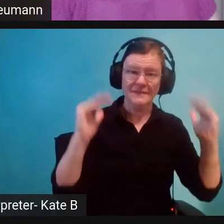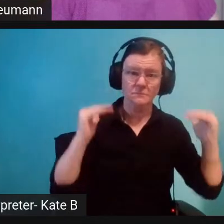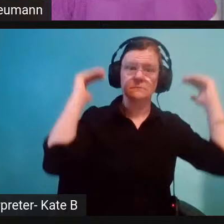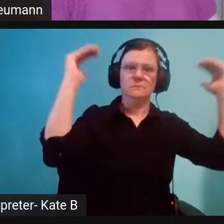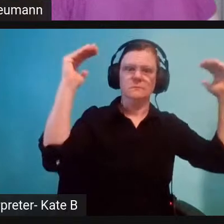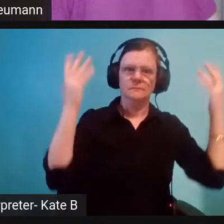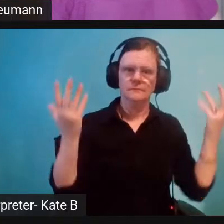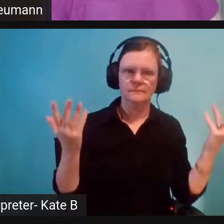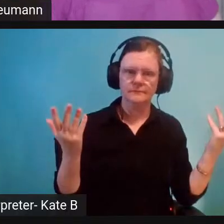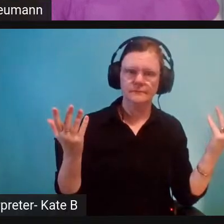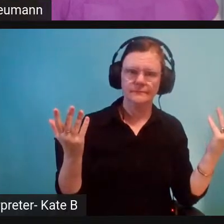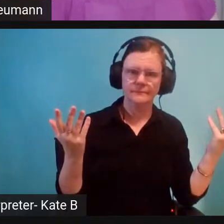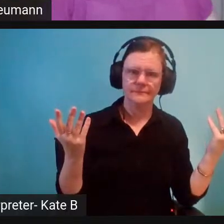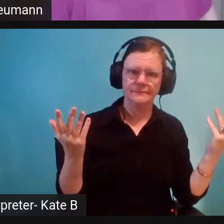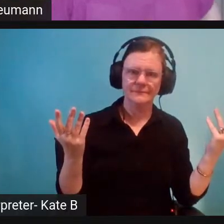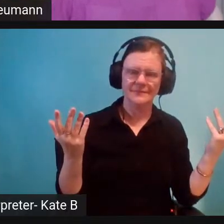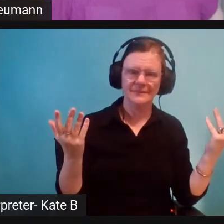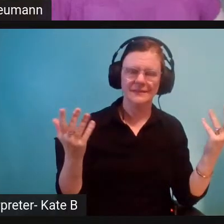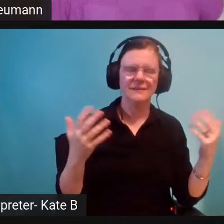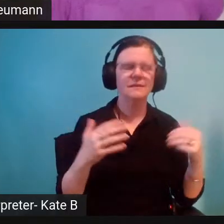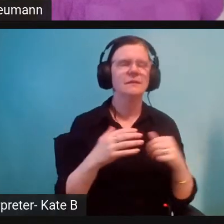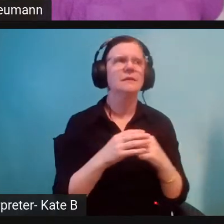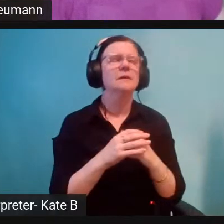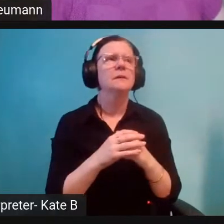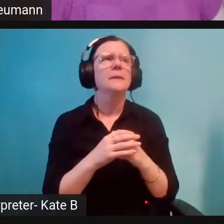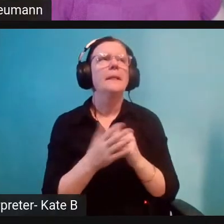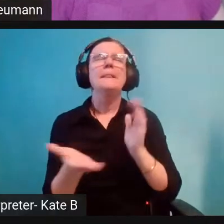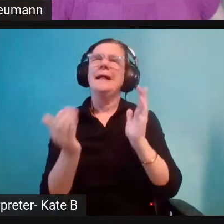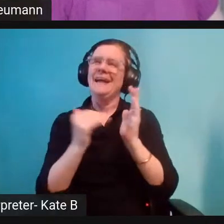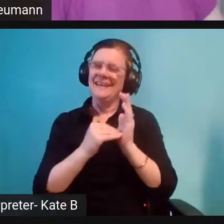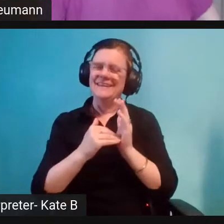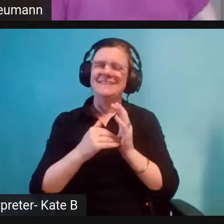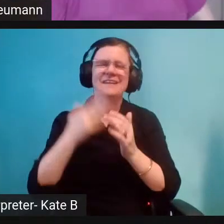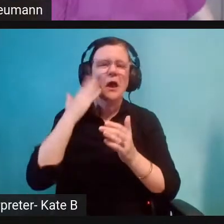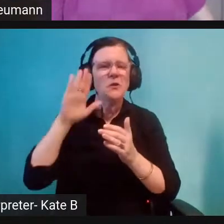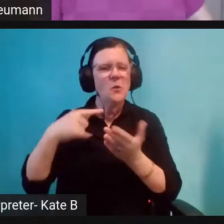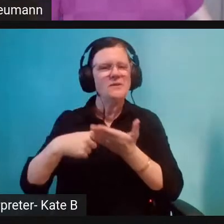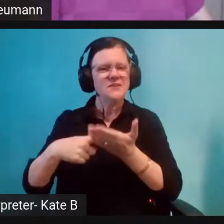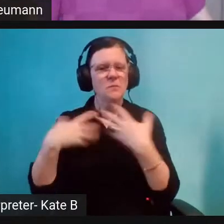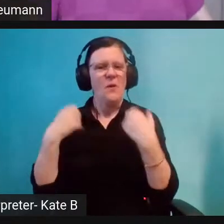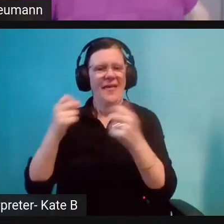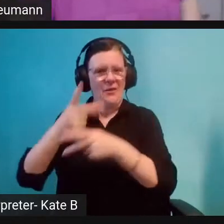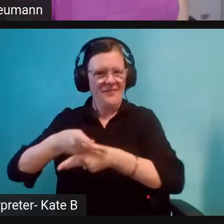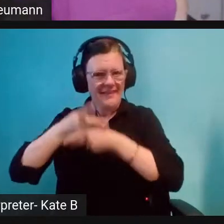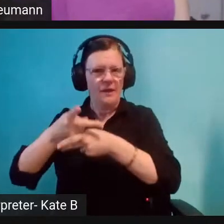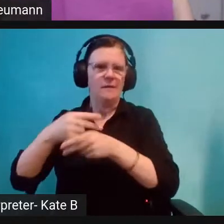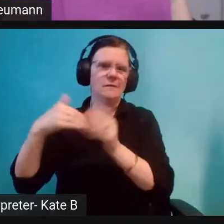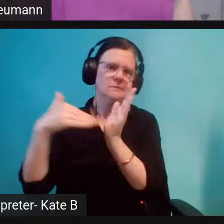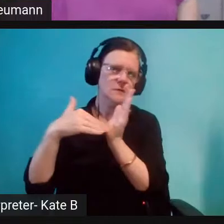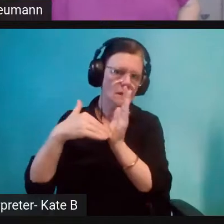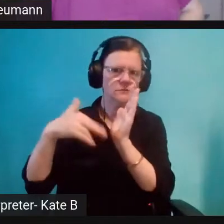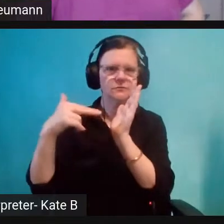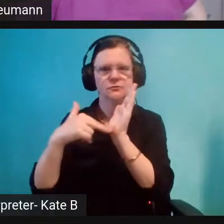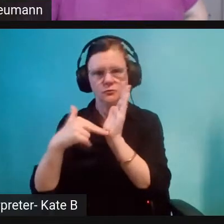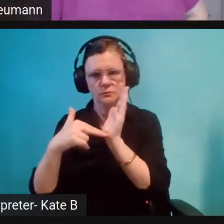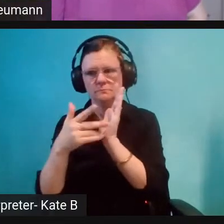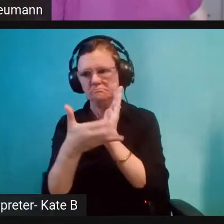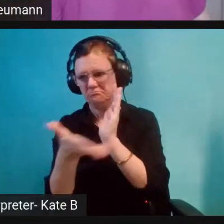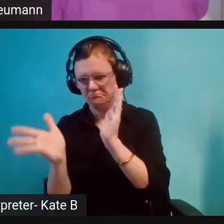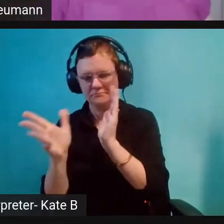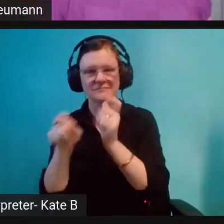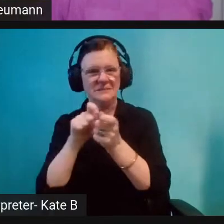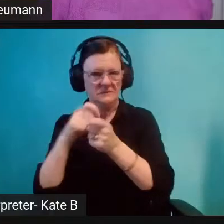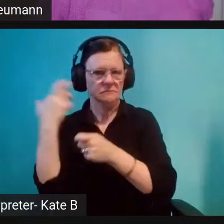something that, again, I talk about the healthcare profession and doctors and others for very